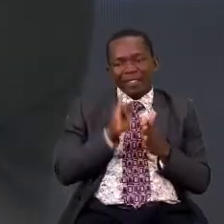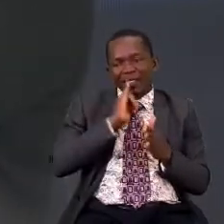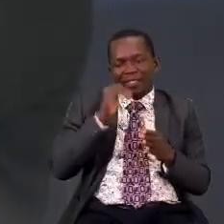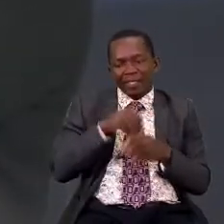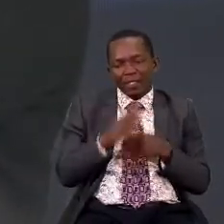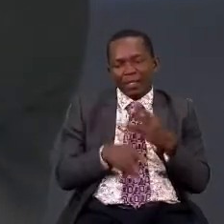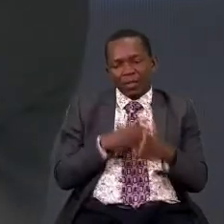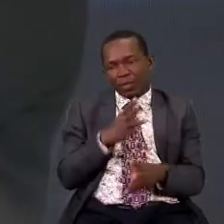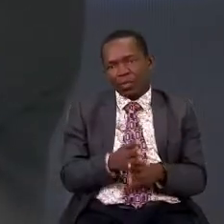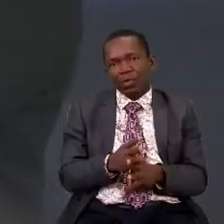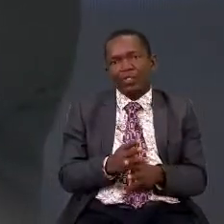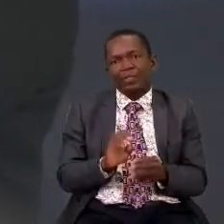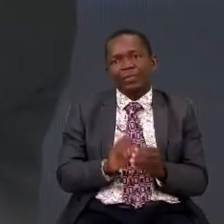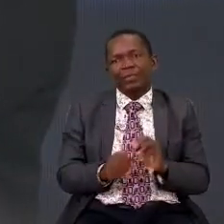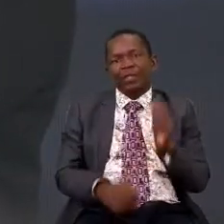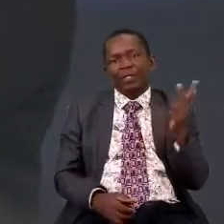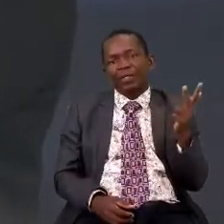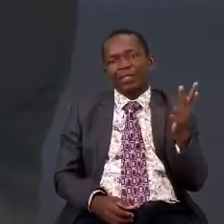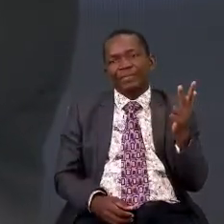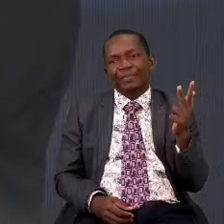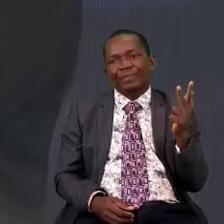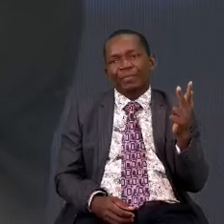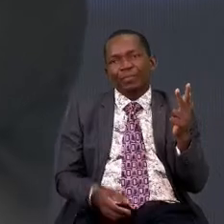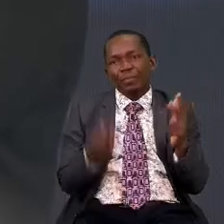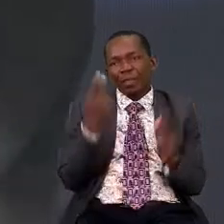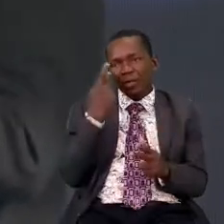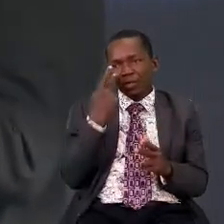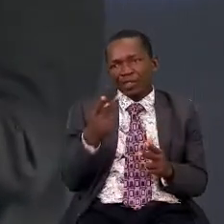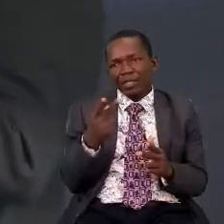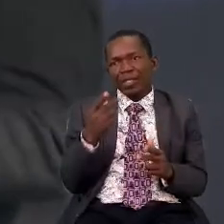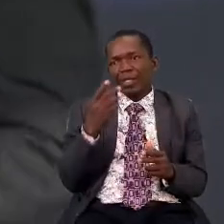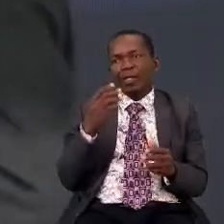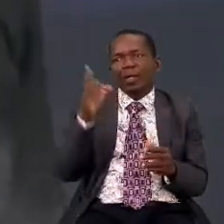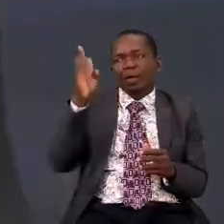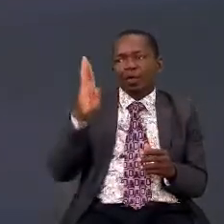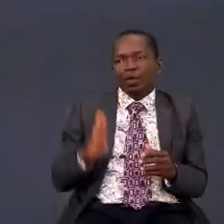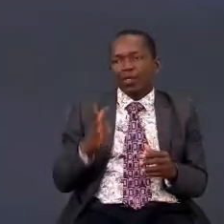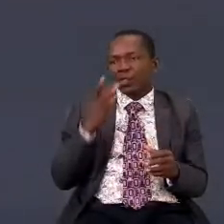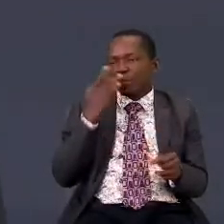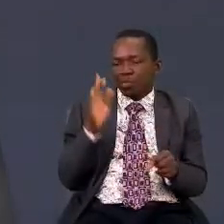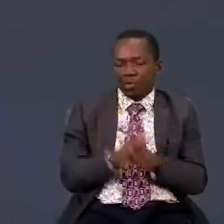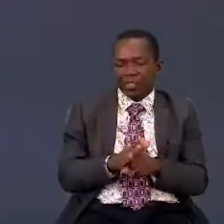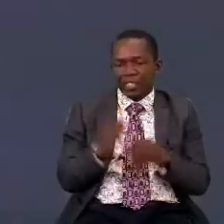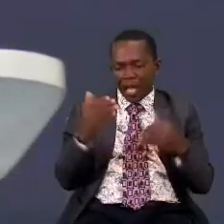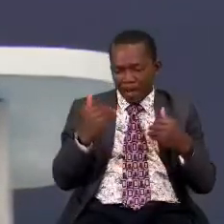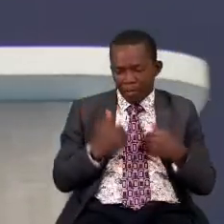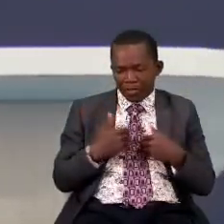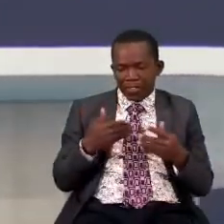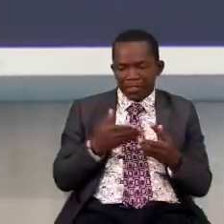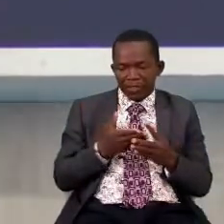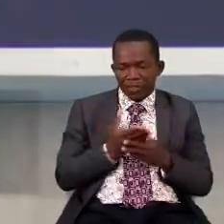appropriating strong faith. Appropriating strong faith. What does that mean? He has given you the